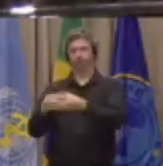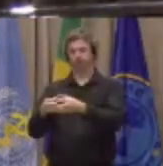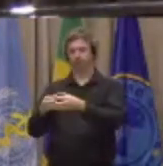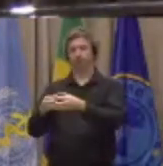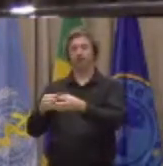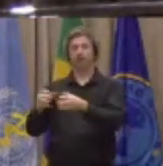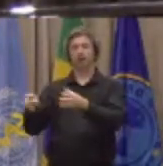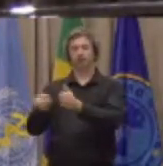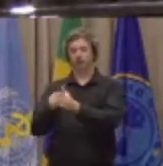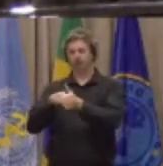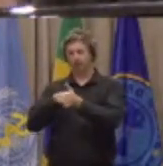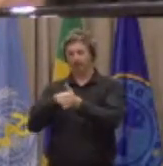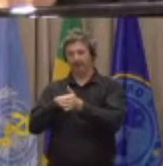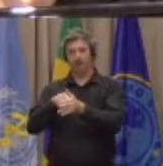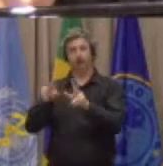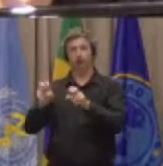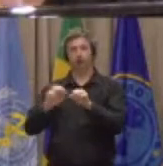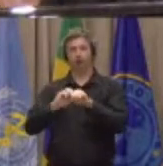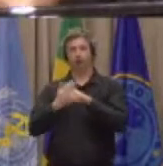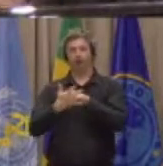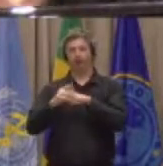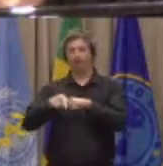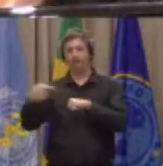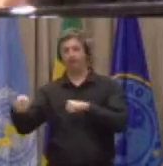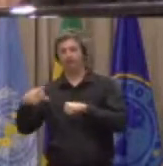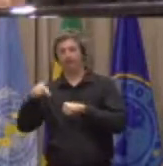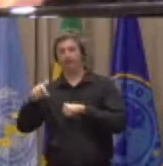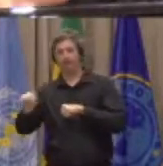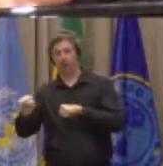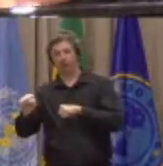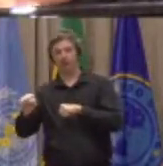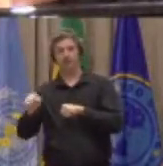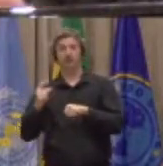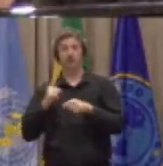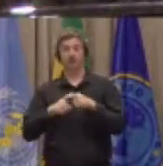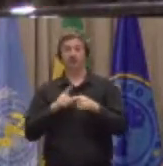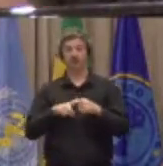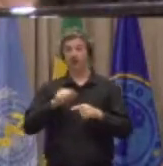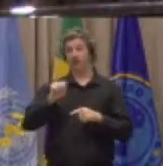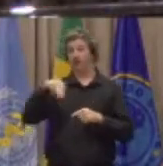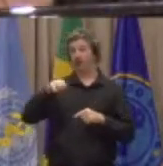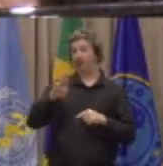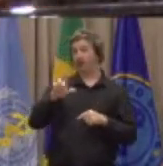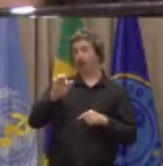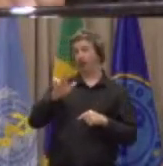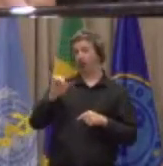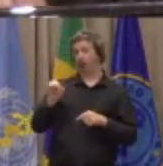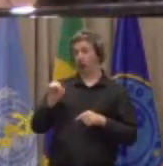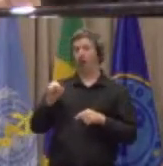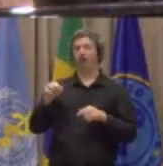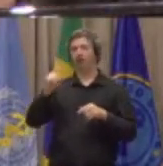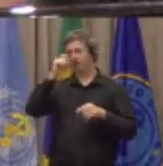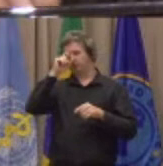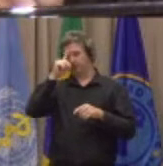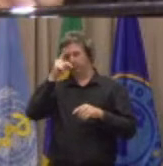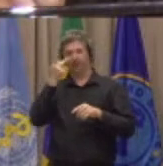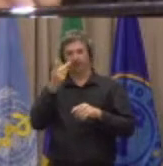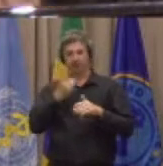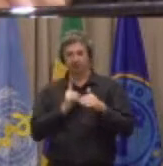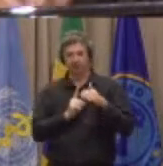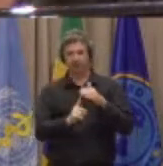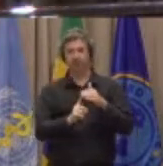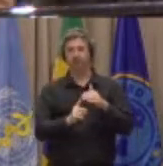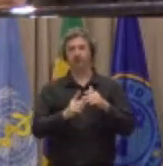to post-COVID, because as we know, it depends on the context. The density of